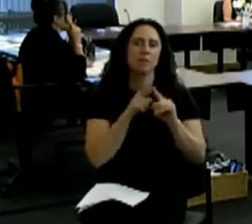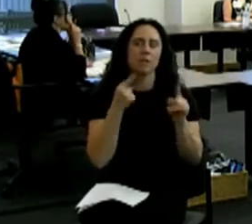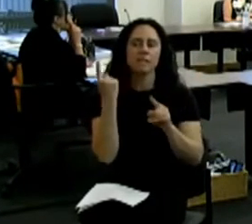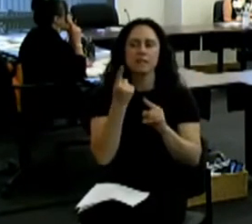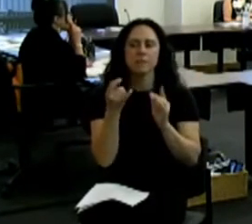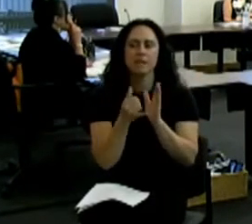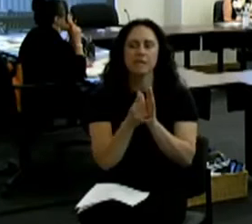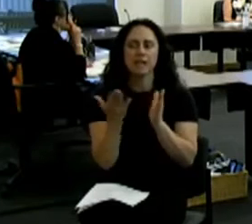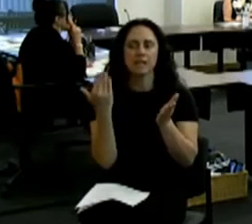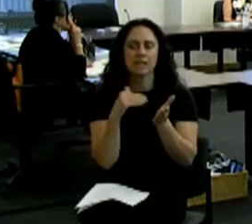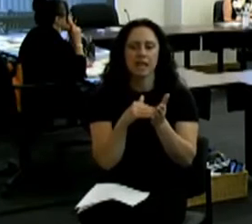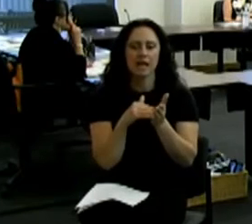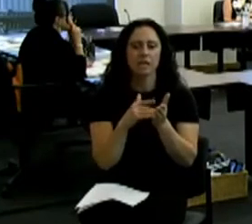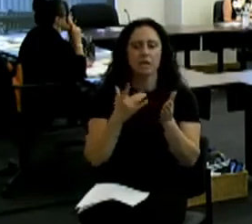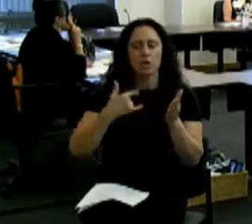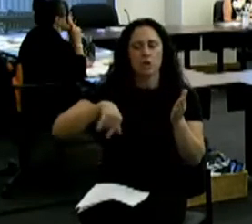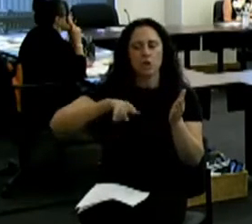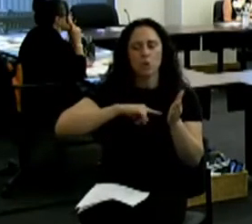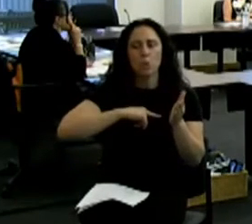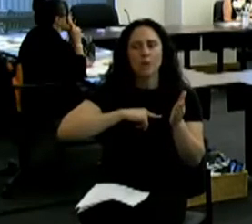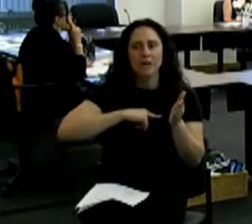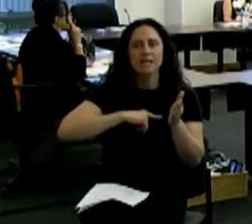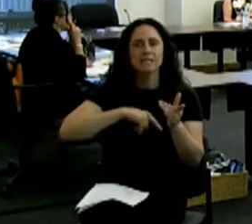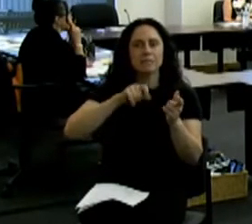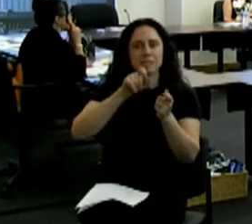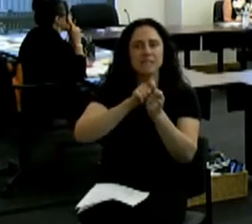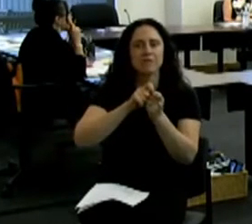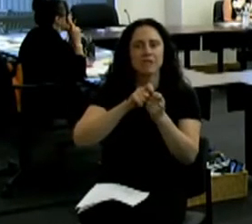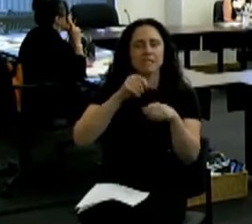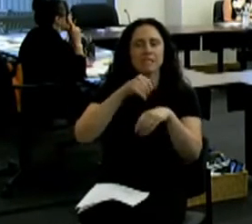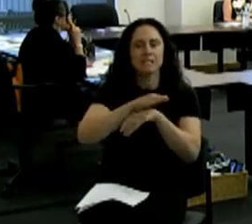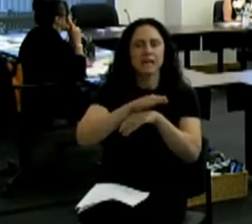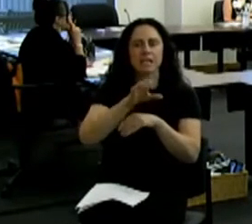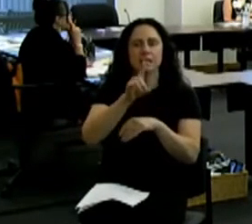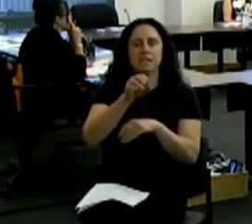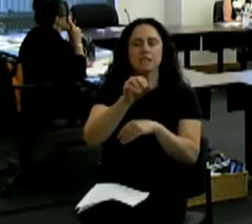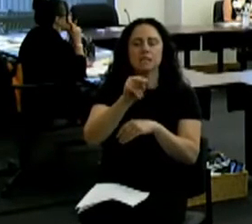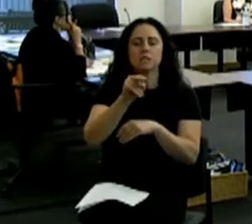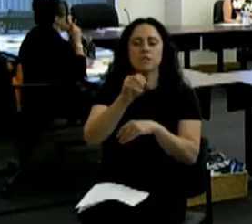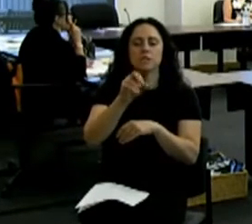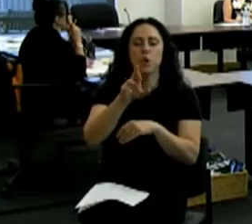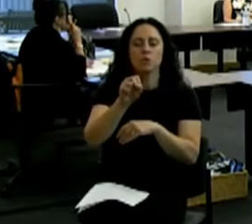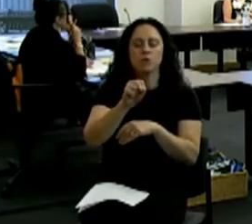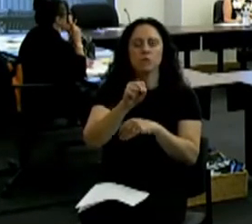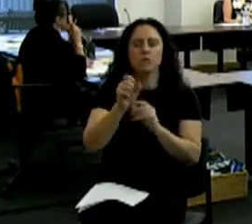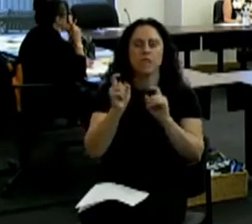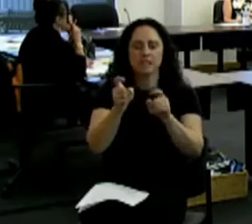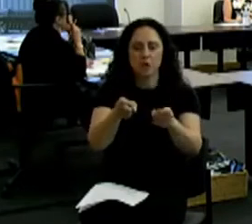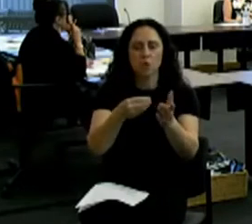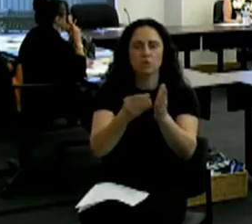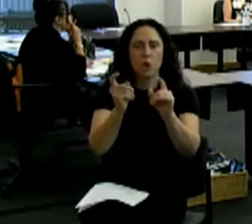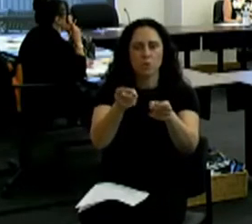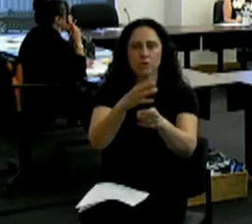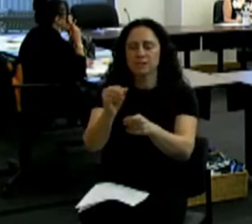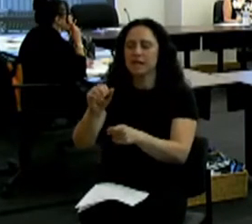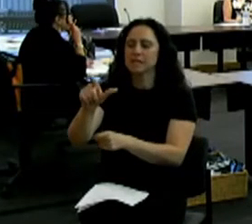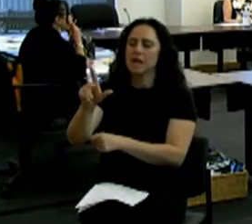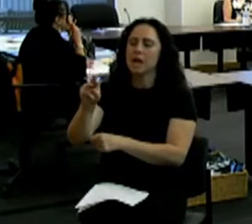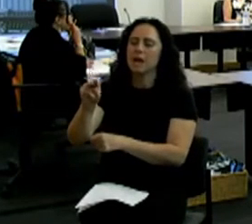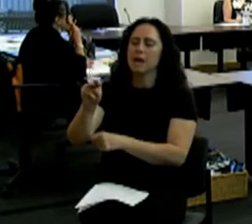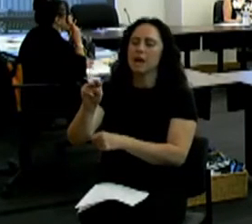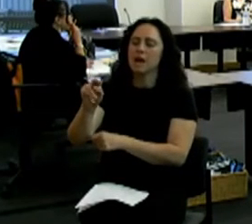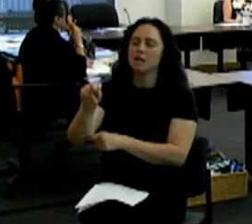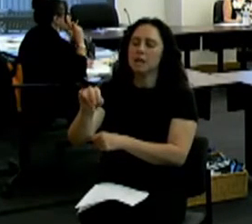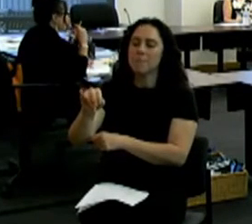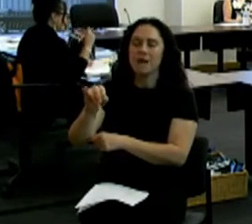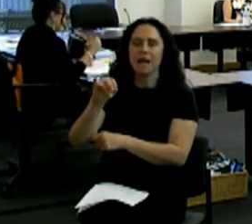something that again, we specifically send to donors and alumni, but it's also something we will hand out if Dr. Mitchell's going to